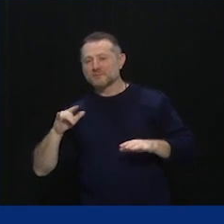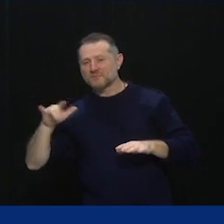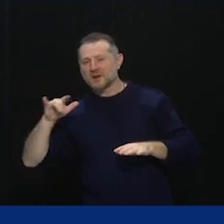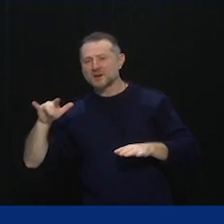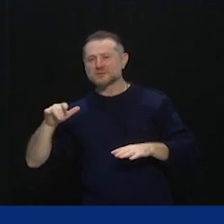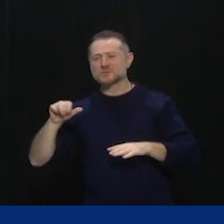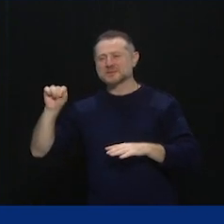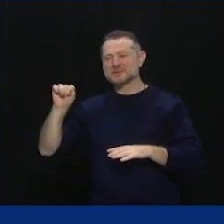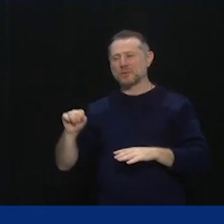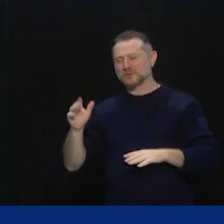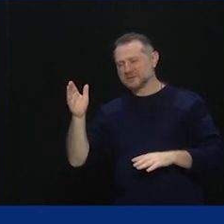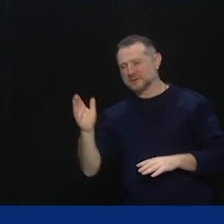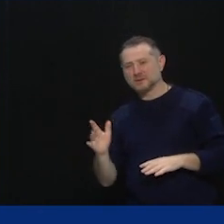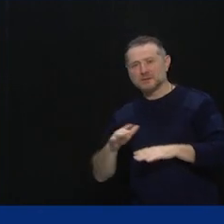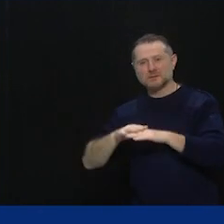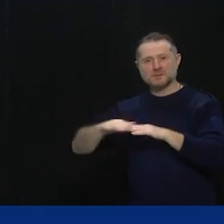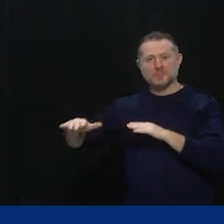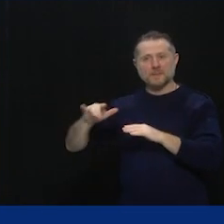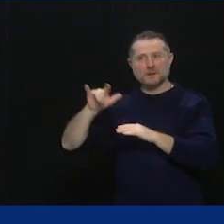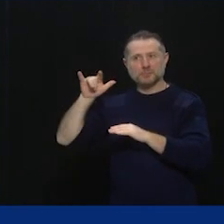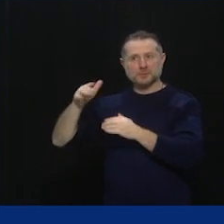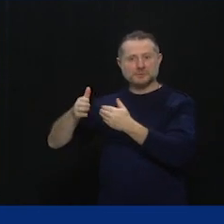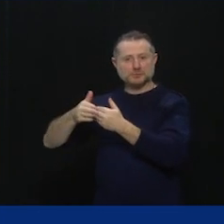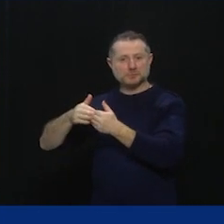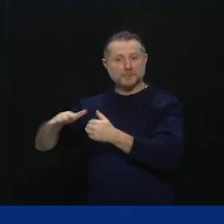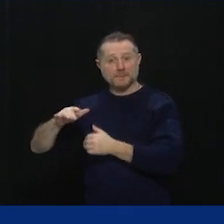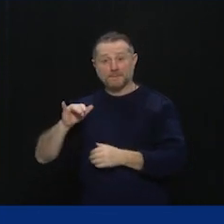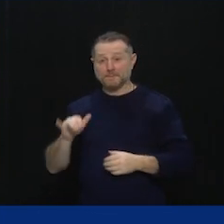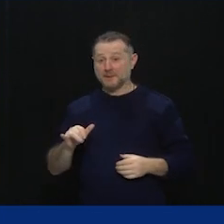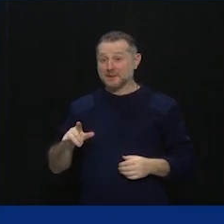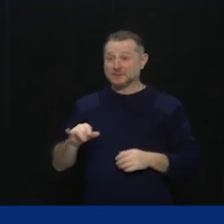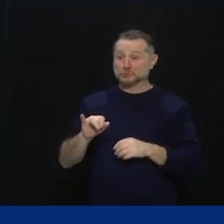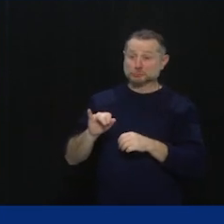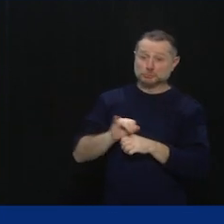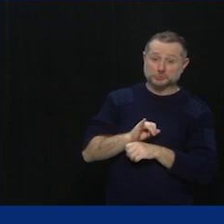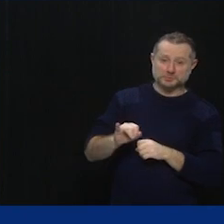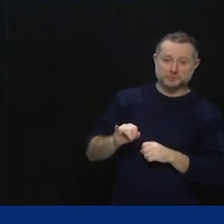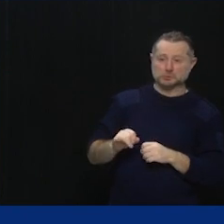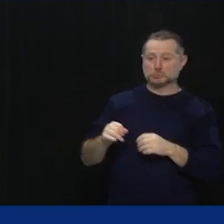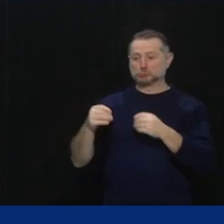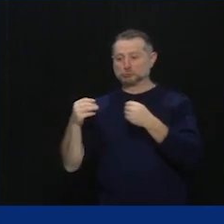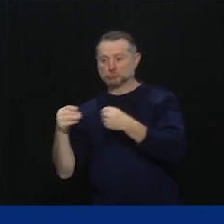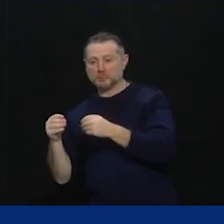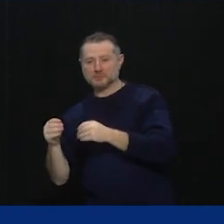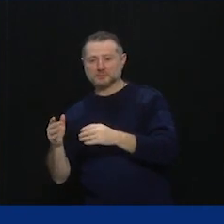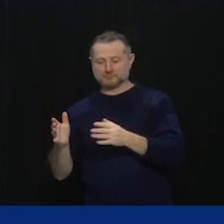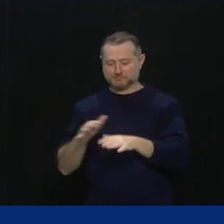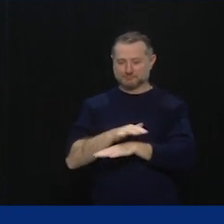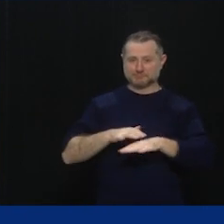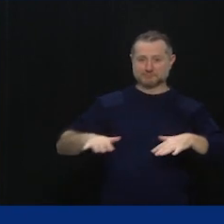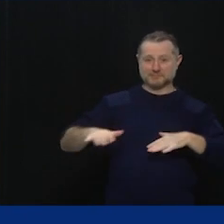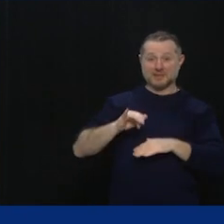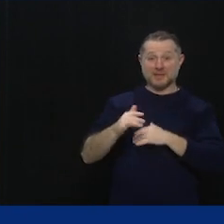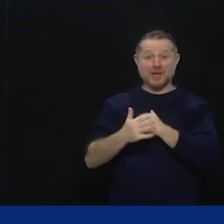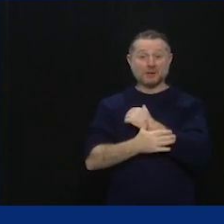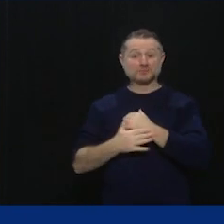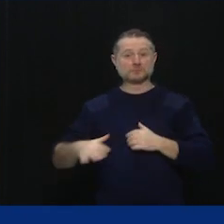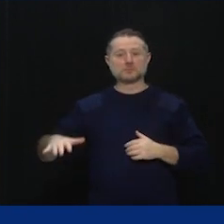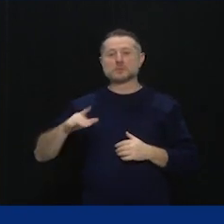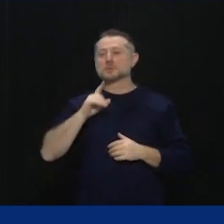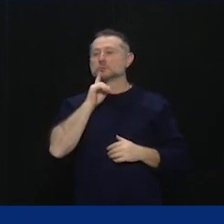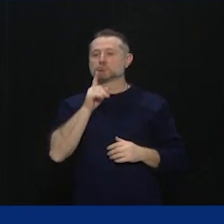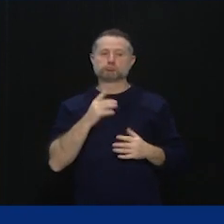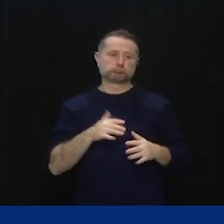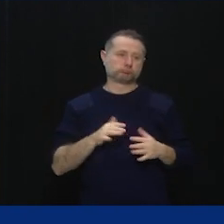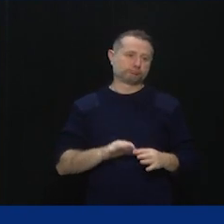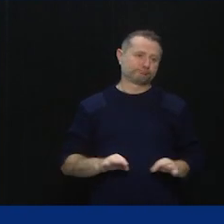here, for the industrial around here, the retail around here. So the county is huge in getting that piece of infrastructure done, and